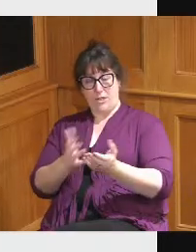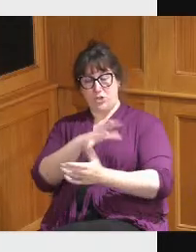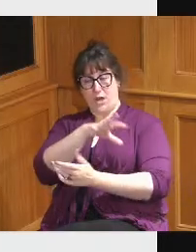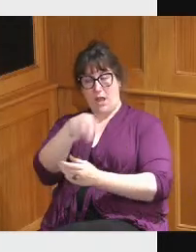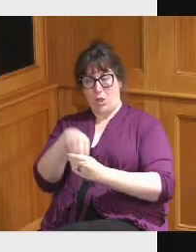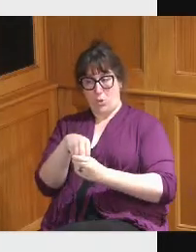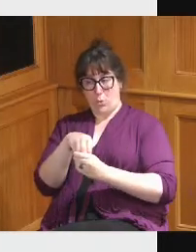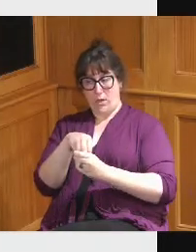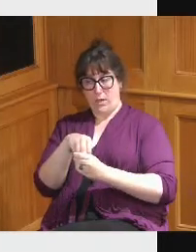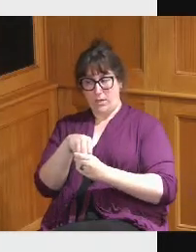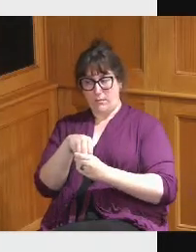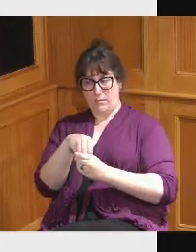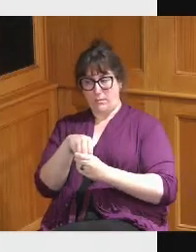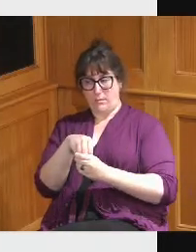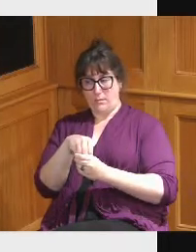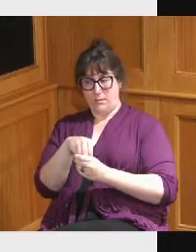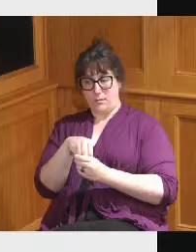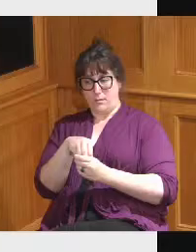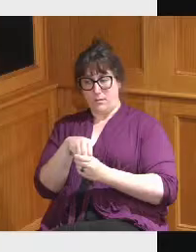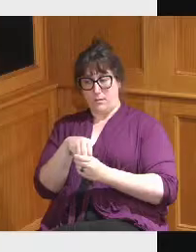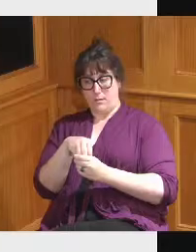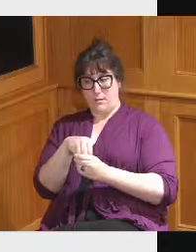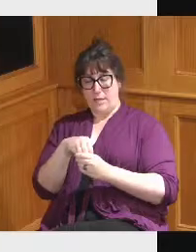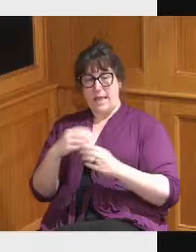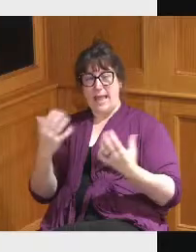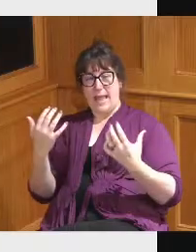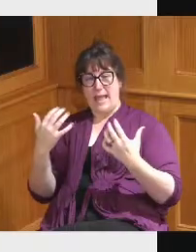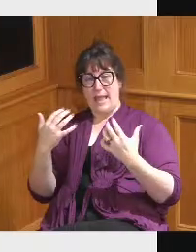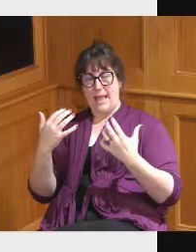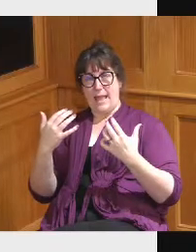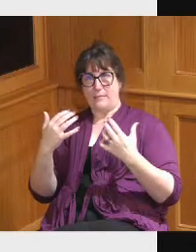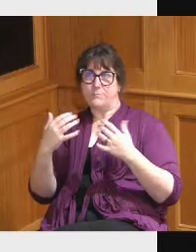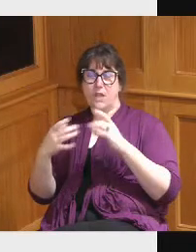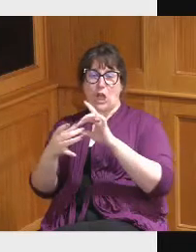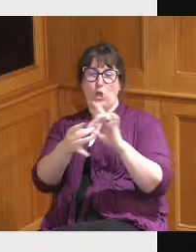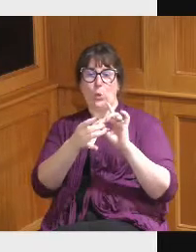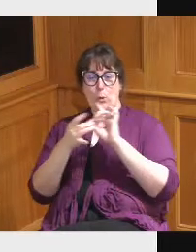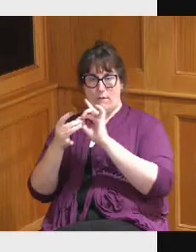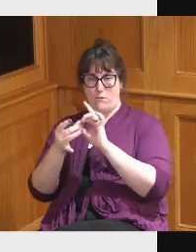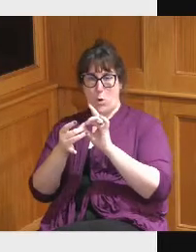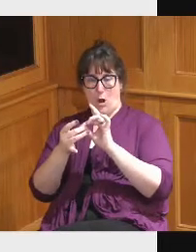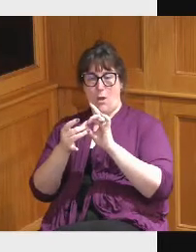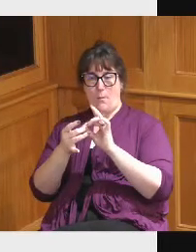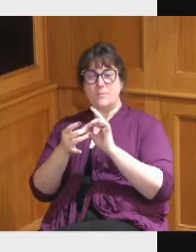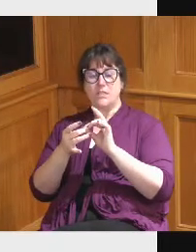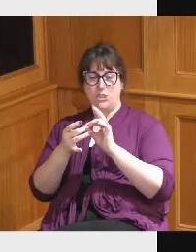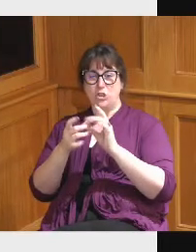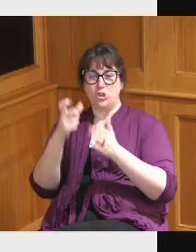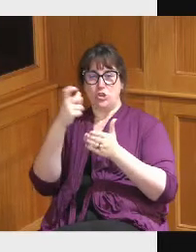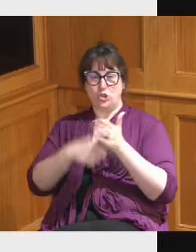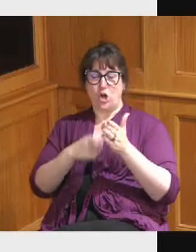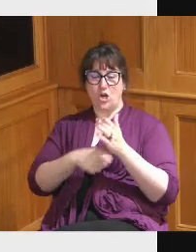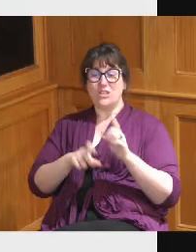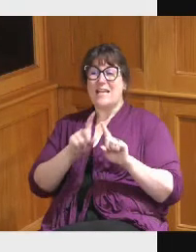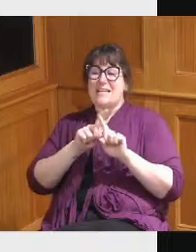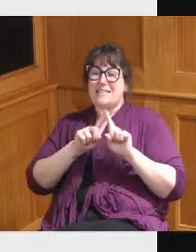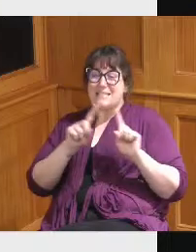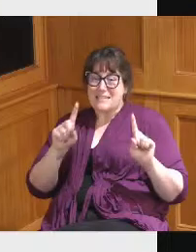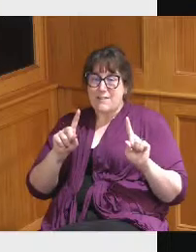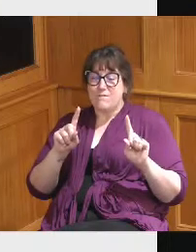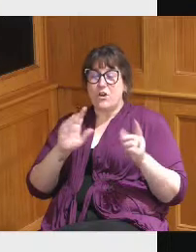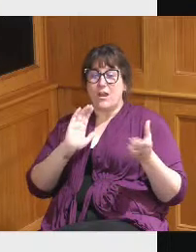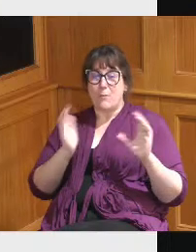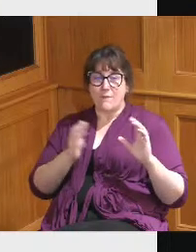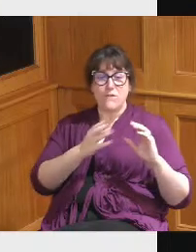included a integrated, like a uniform wet weather impervious surface charge. It would be different for commercial industrial than